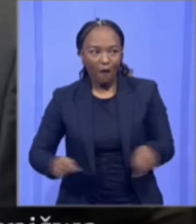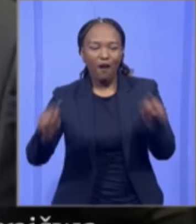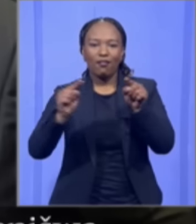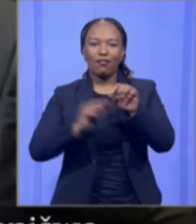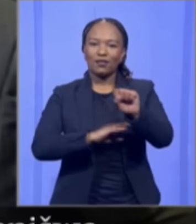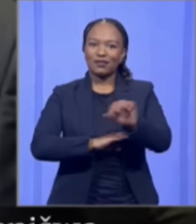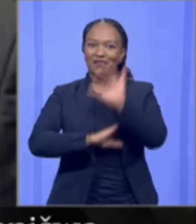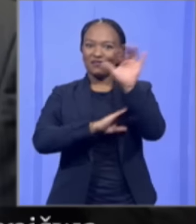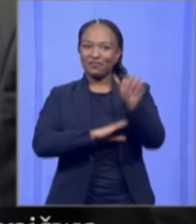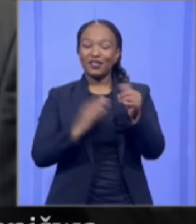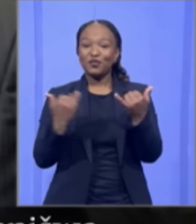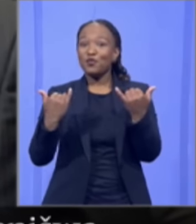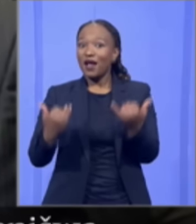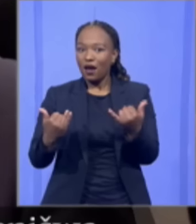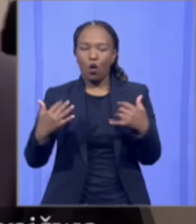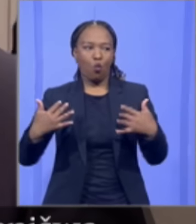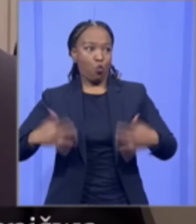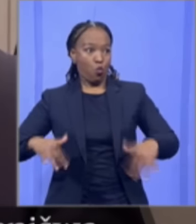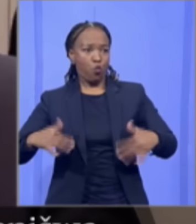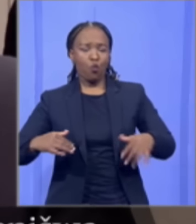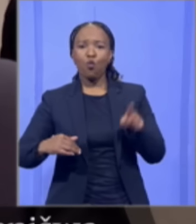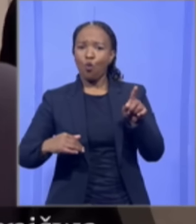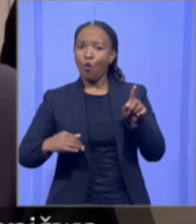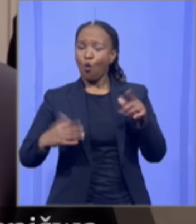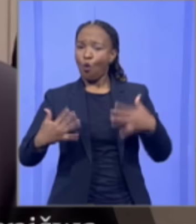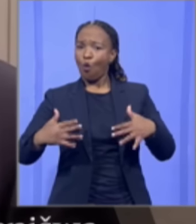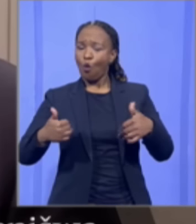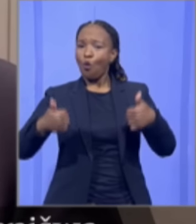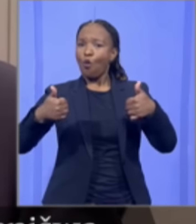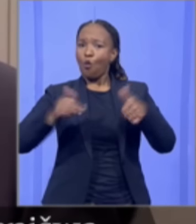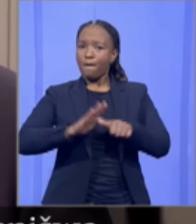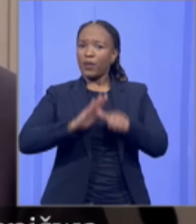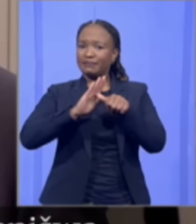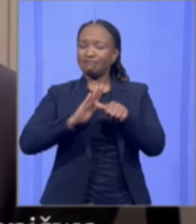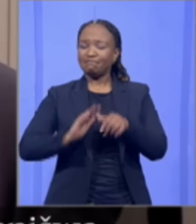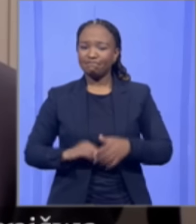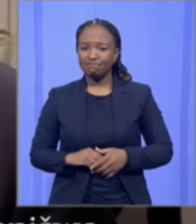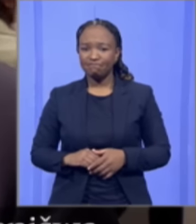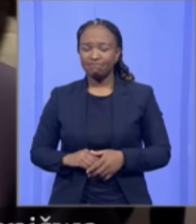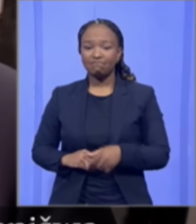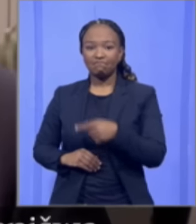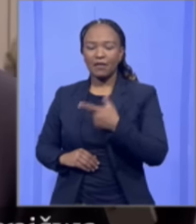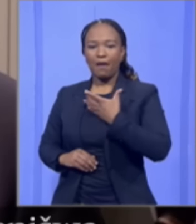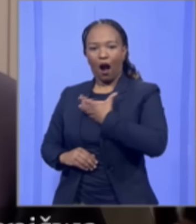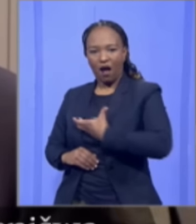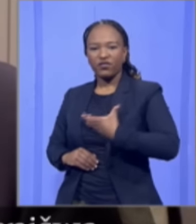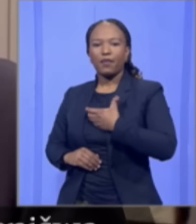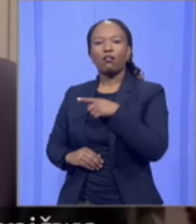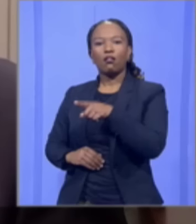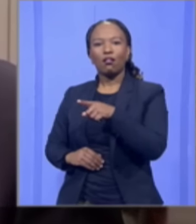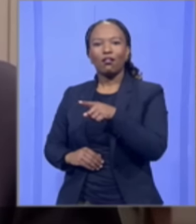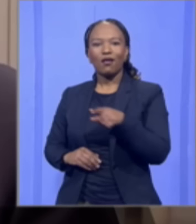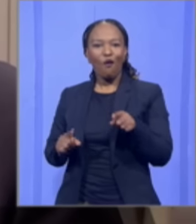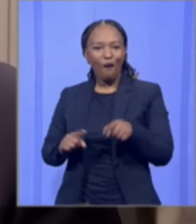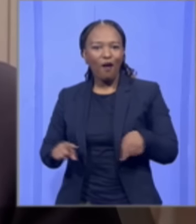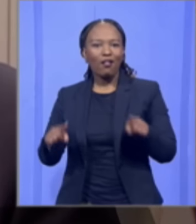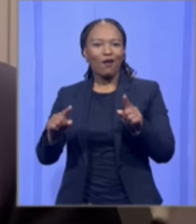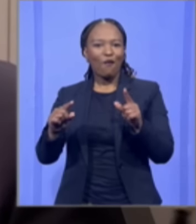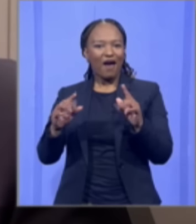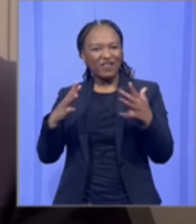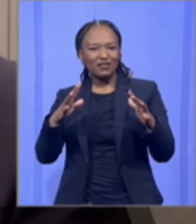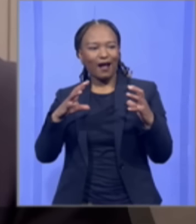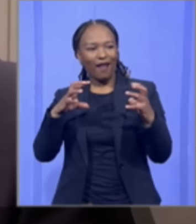Today was a historic moment. I'm very comfortable with the fact that we will be able to find solutions. I don't think that there's